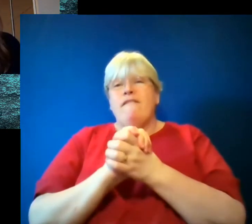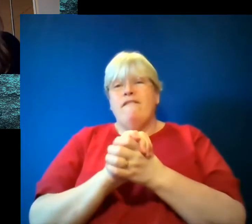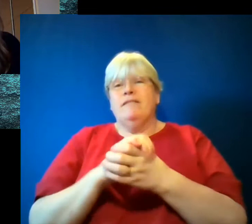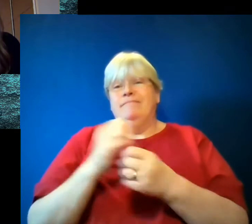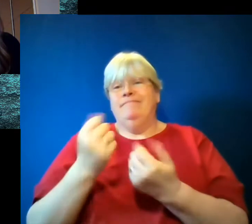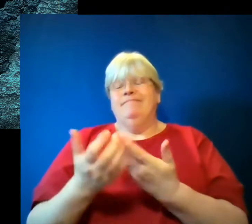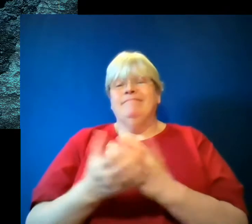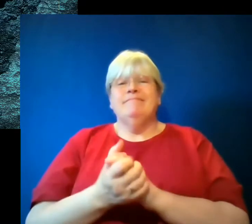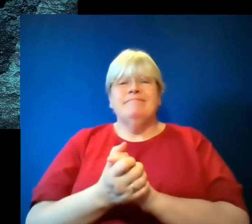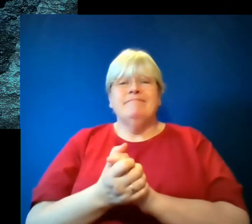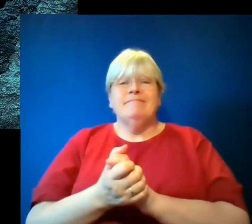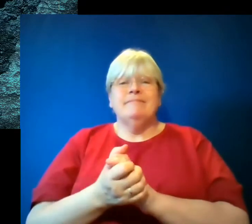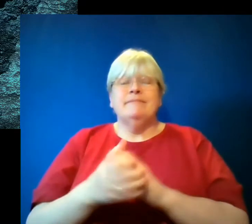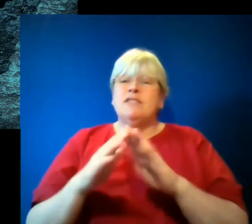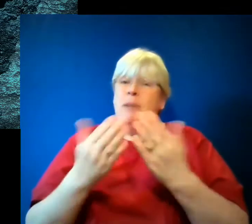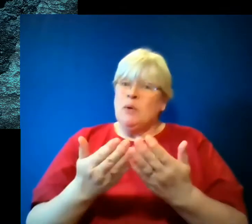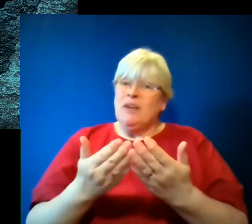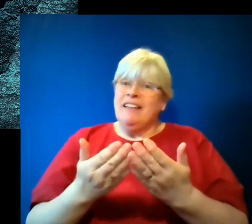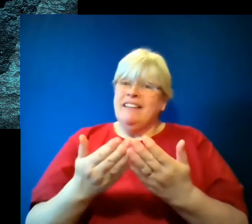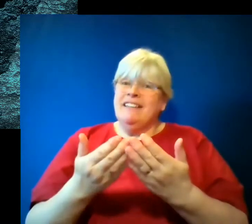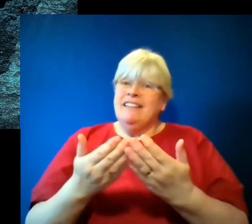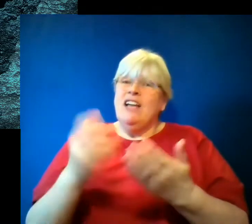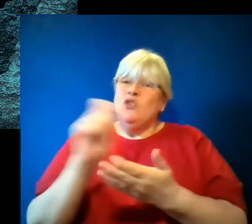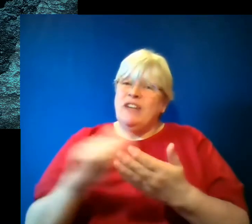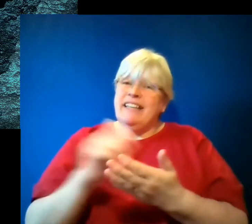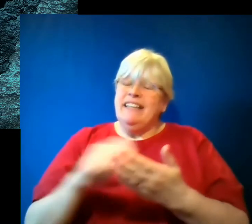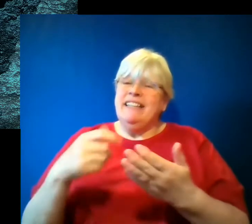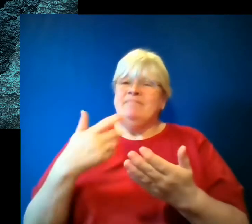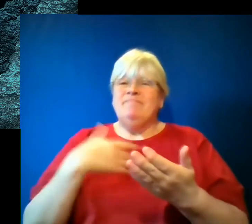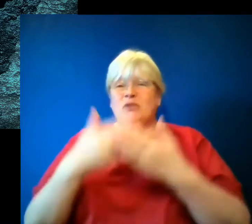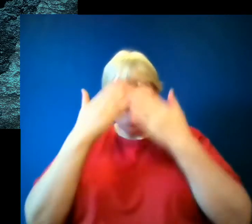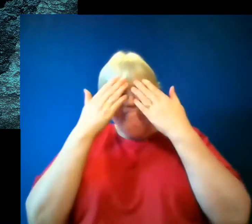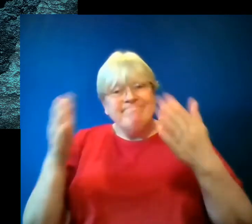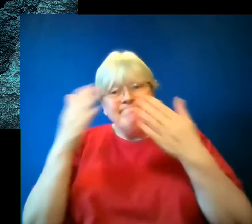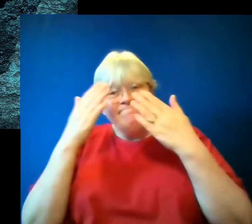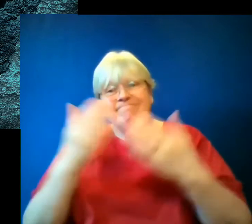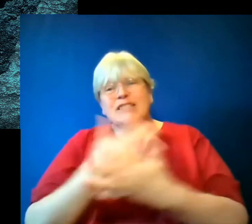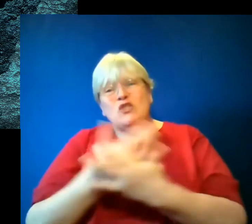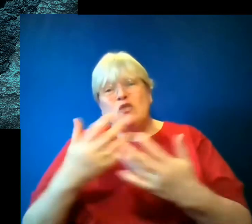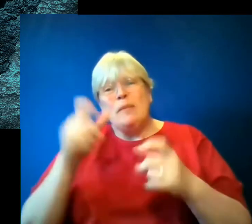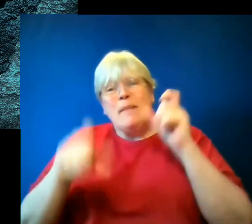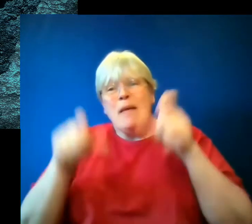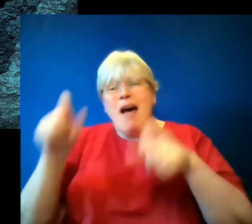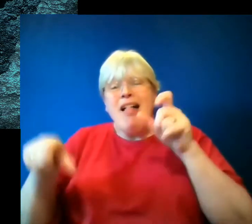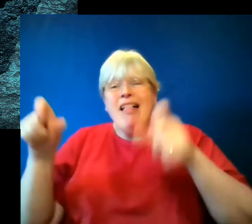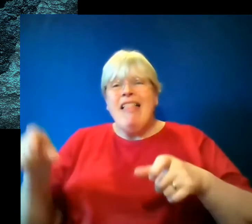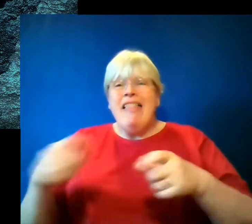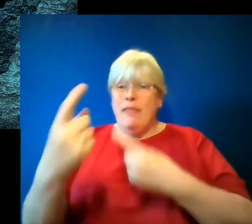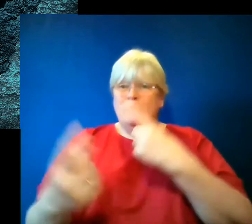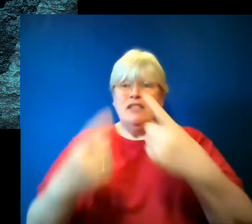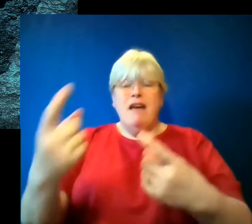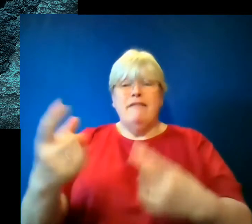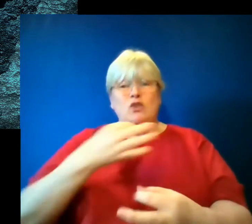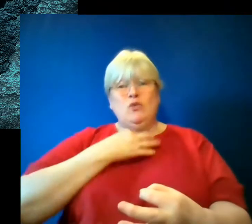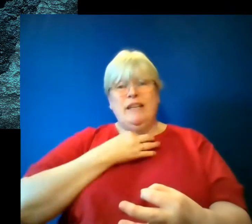of. So it's a book written in love and awe and admiration of so many people putting themselves at risk to